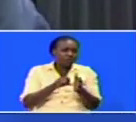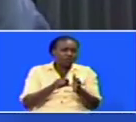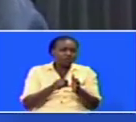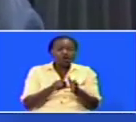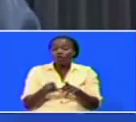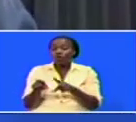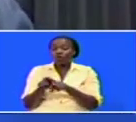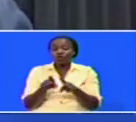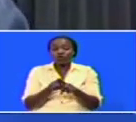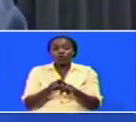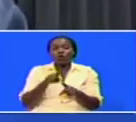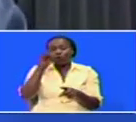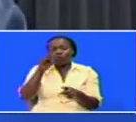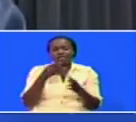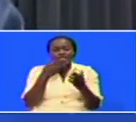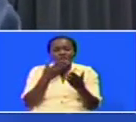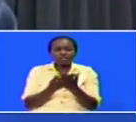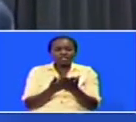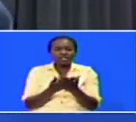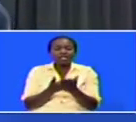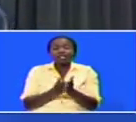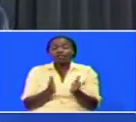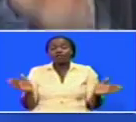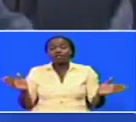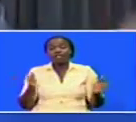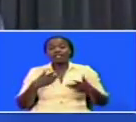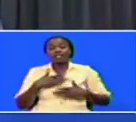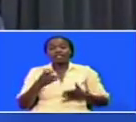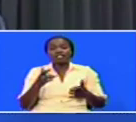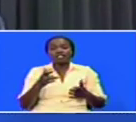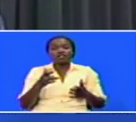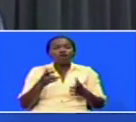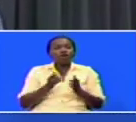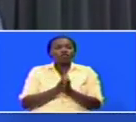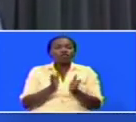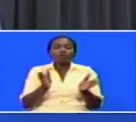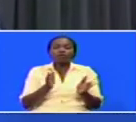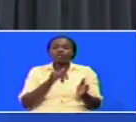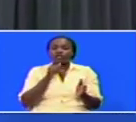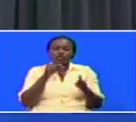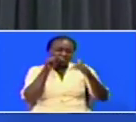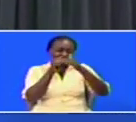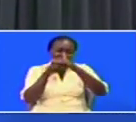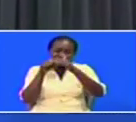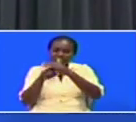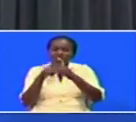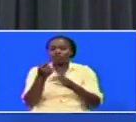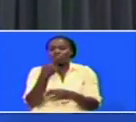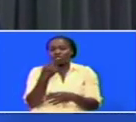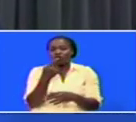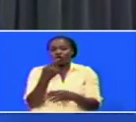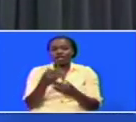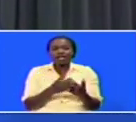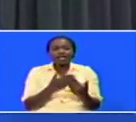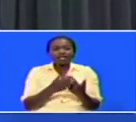to appreciate the larger interest of the general public that is not accessing medical care at